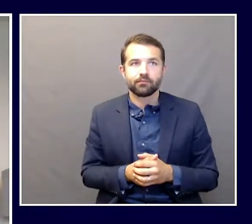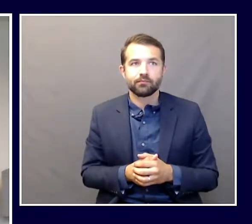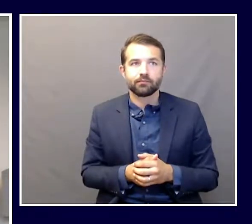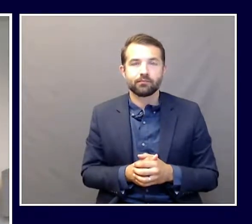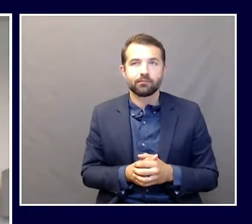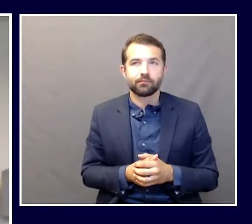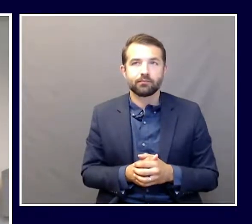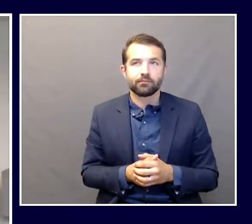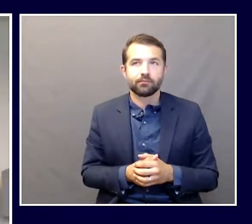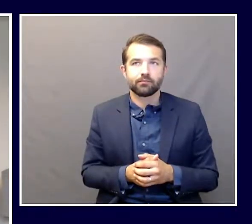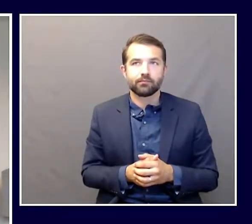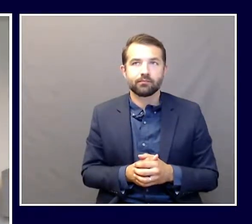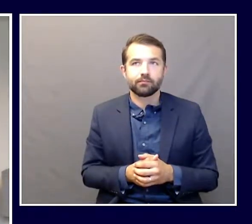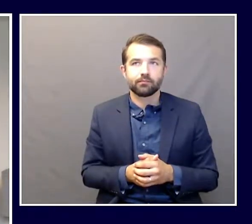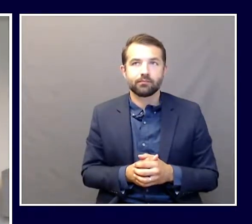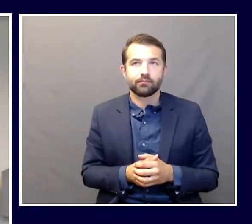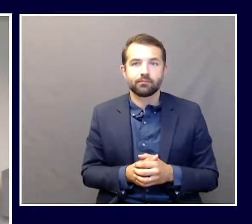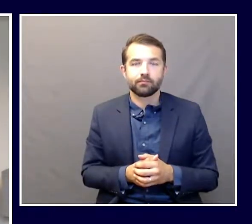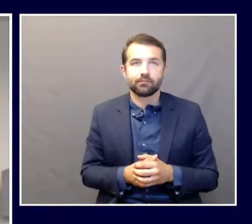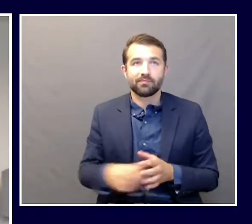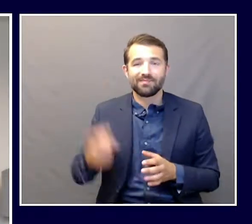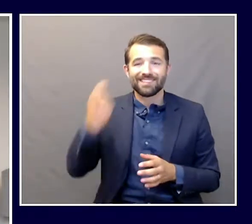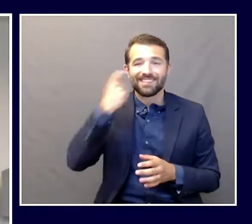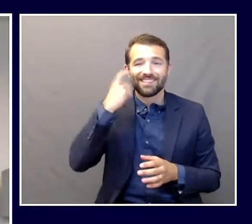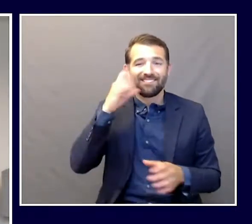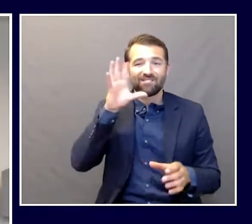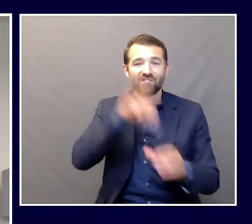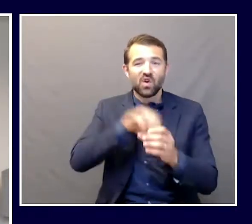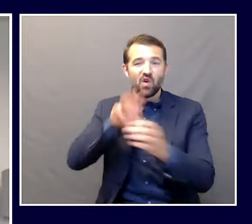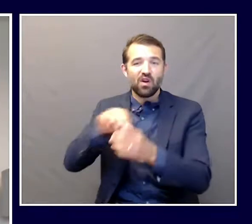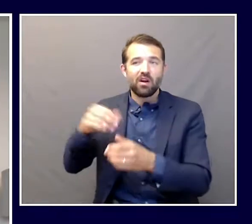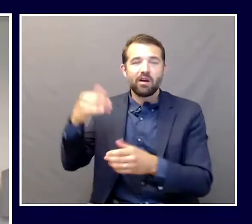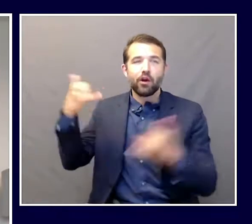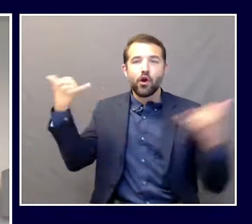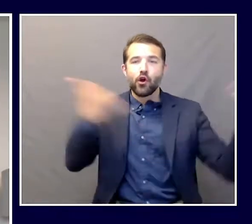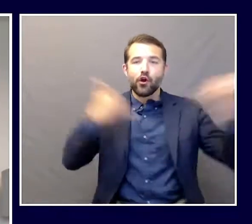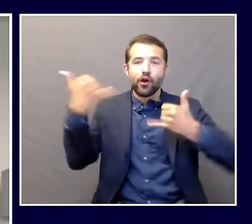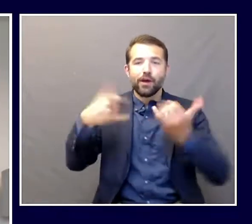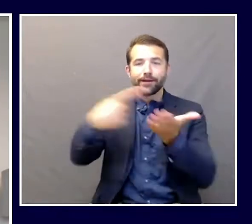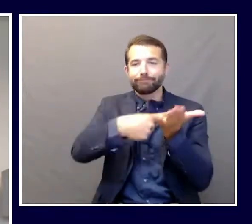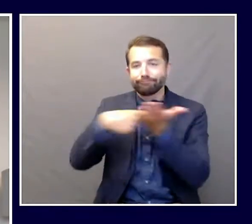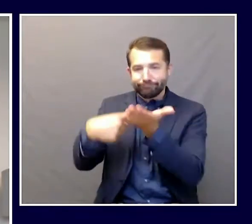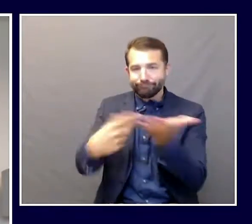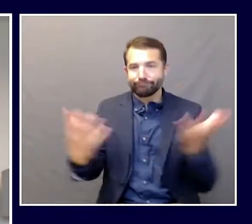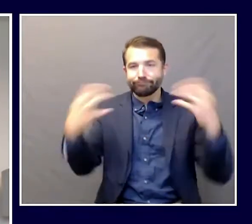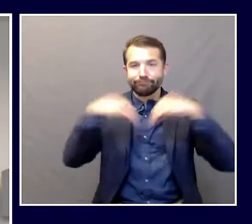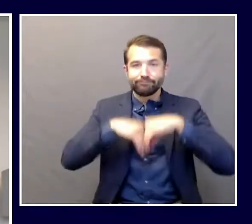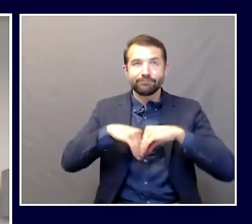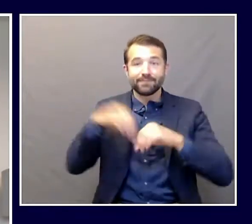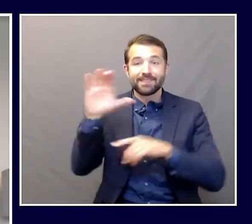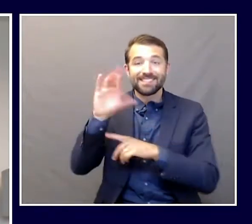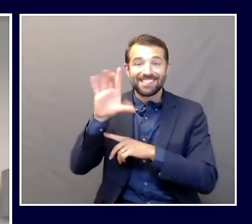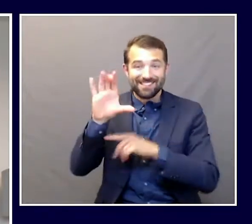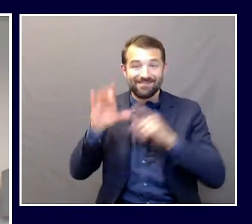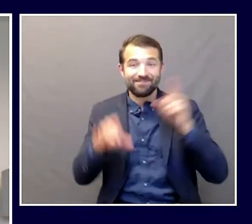of a call with one of the senior folks at the US CDC to talk about all manners of COVID. This was obviously a topic that